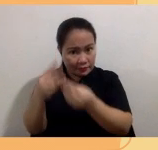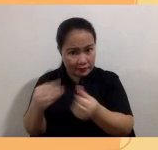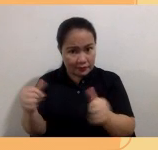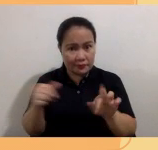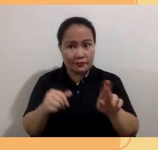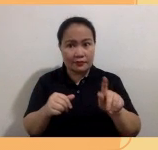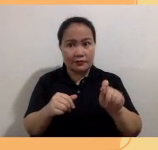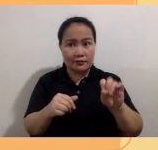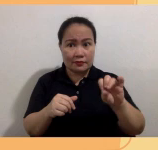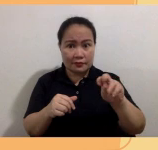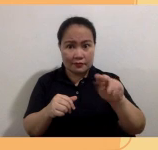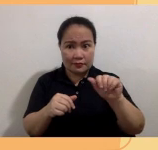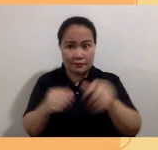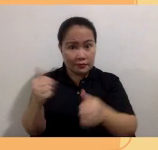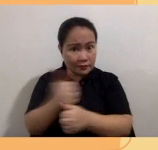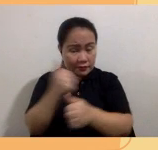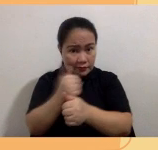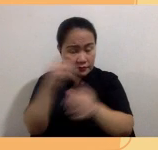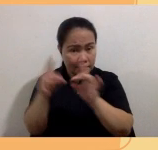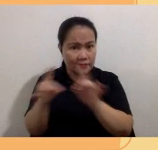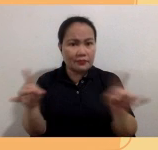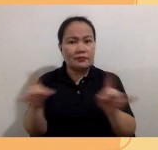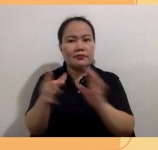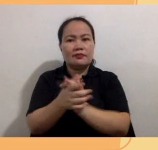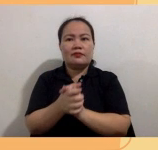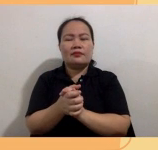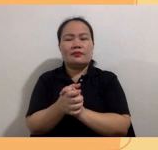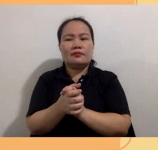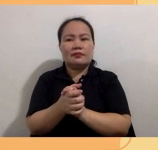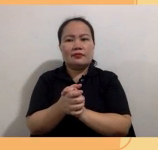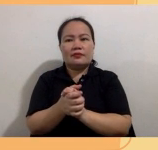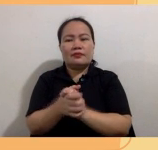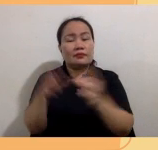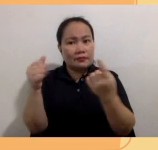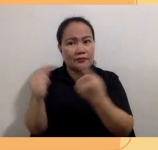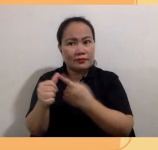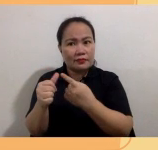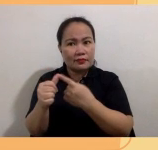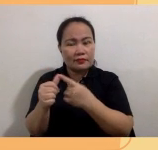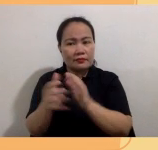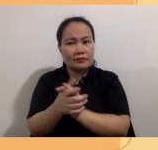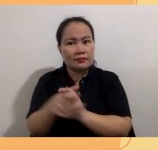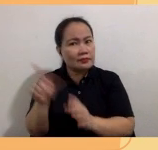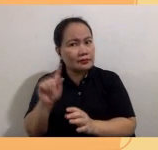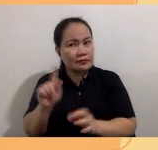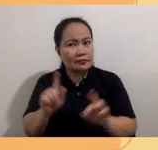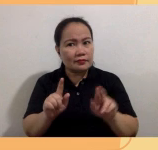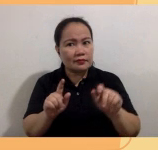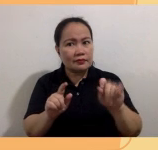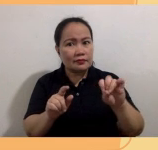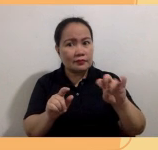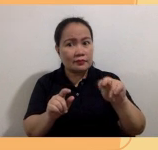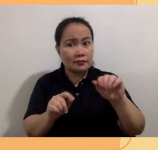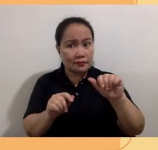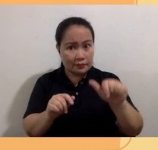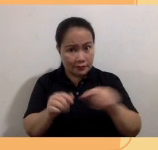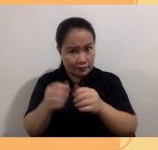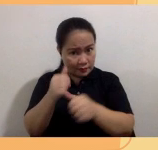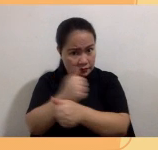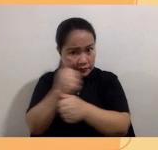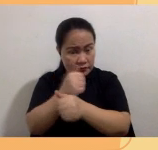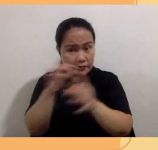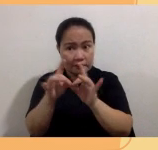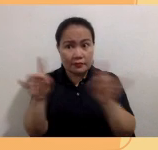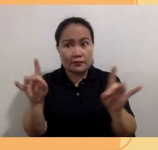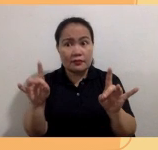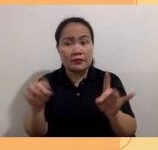also simplify rational algebraic expressions. So first, what is a rational algebraic